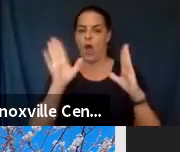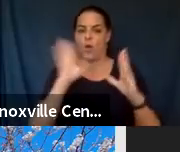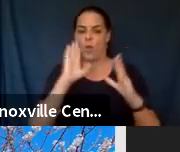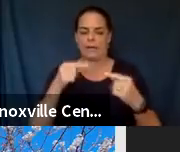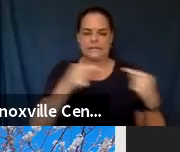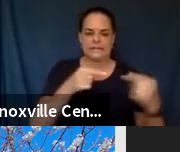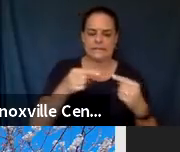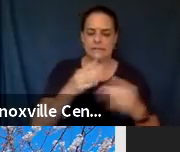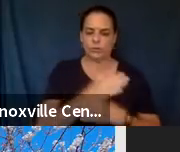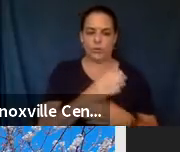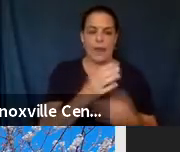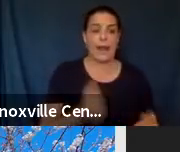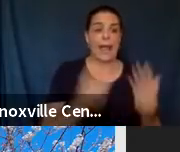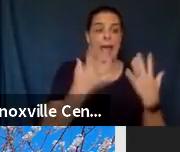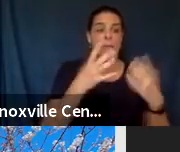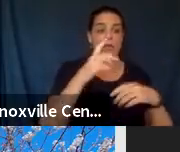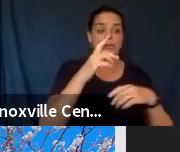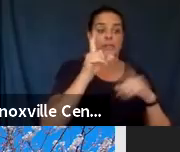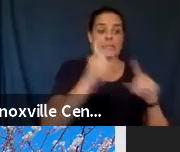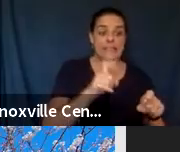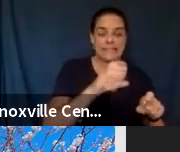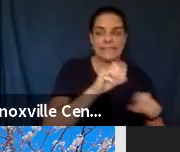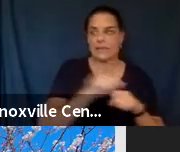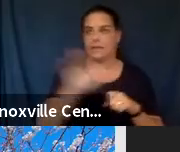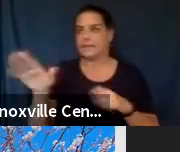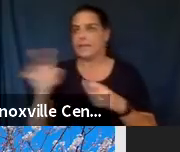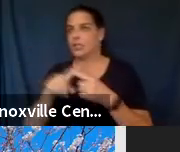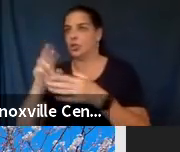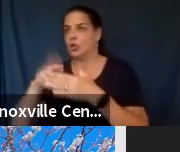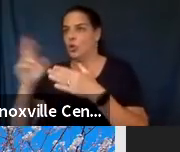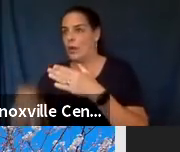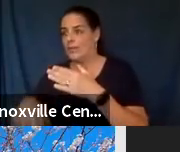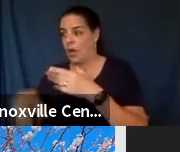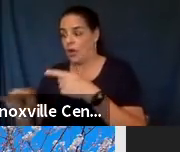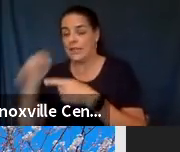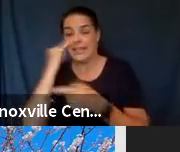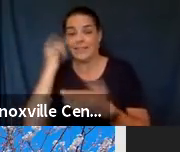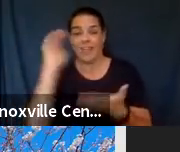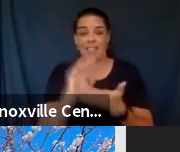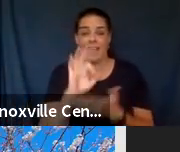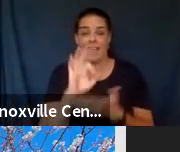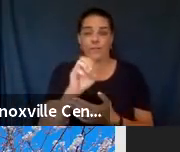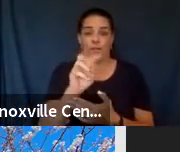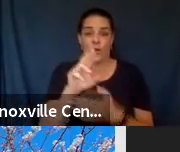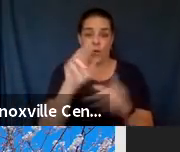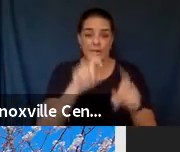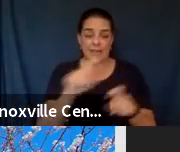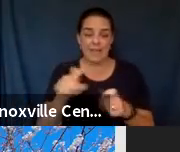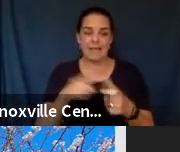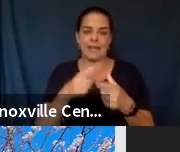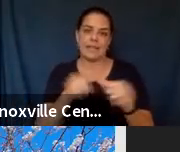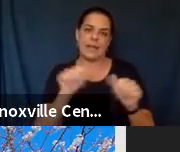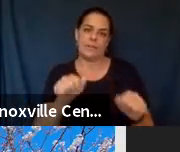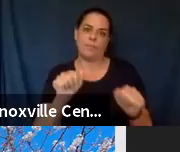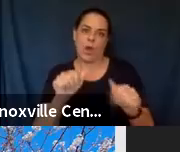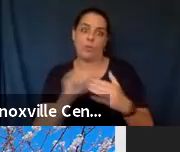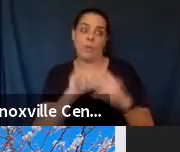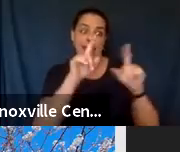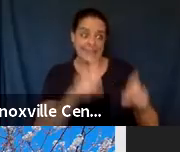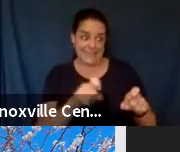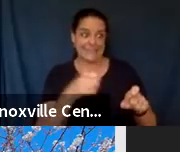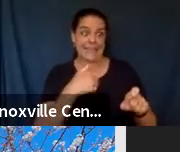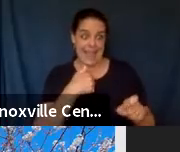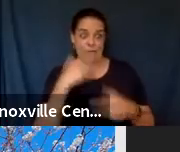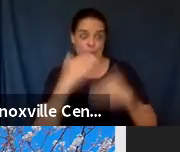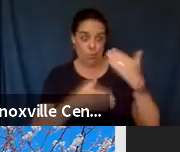testing volume and turnaround time. If you send fewer tests, then you have the potential that those tests that do get processed